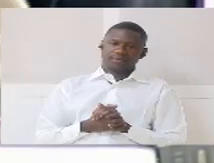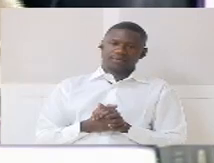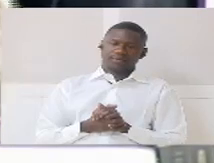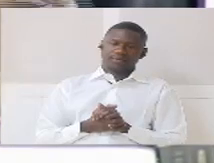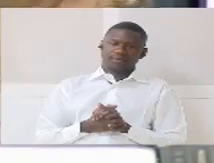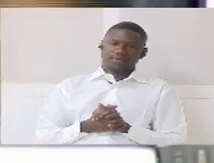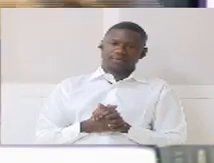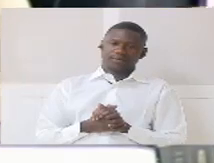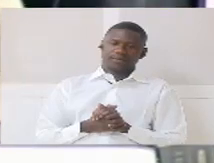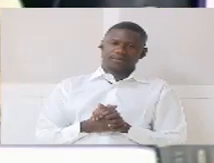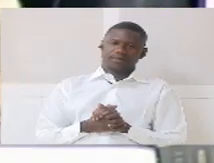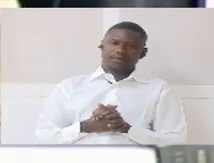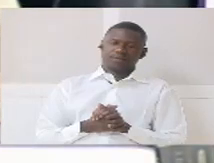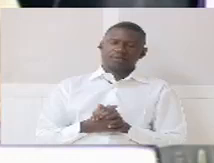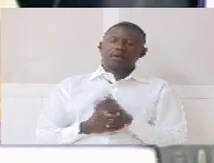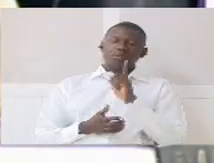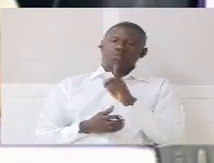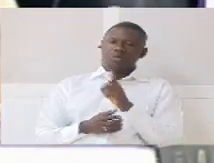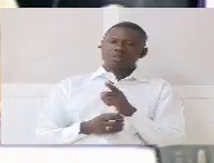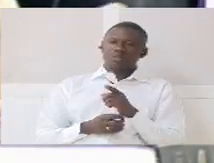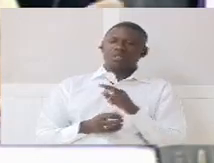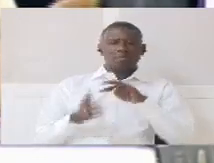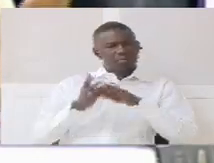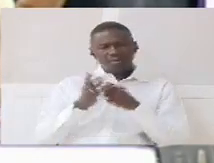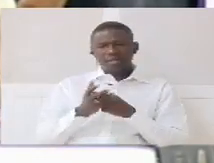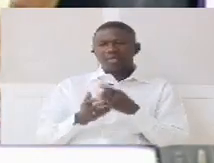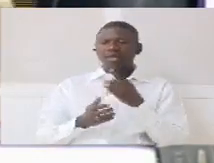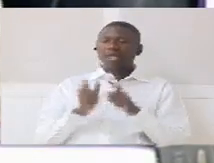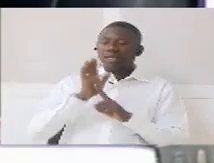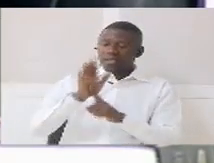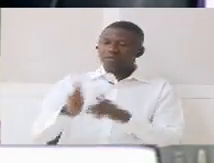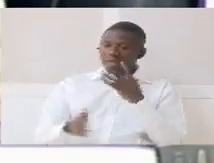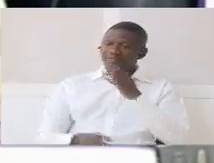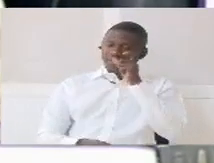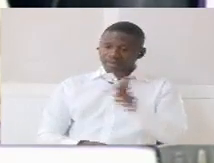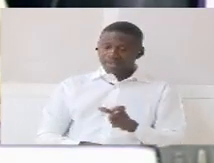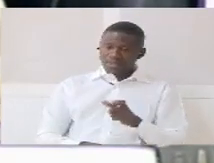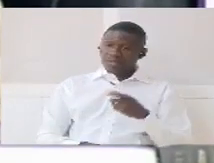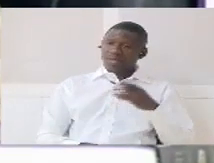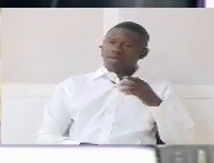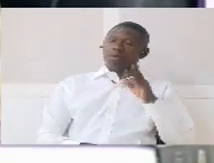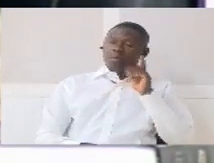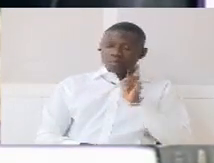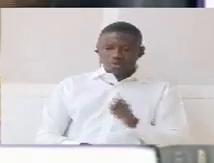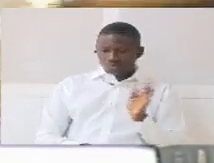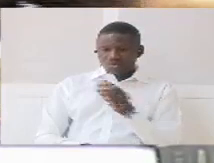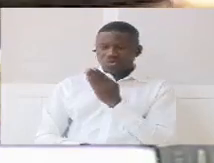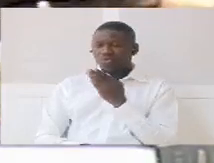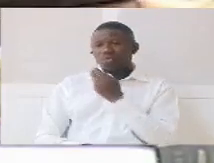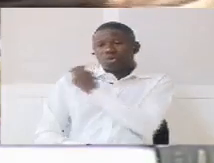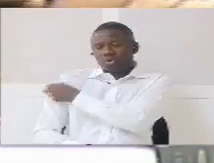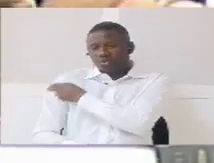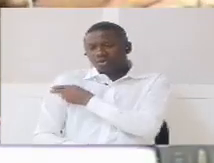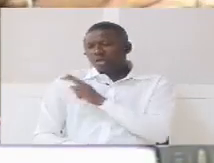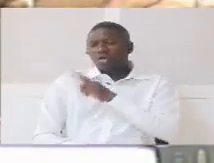loftano watu la manta. Yo denial. But the end result is that if someone has to go to hospital and he has not been allowed to go there on time,